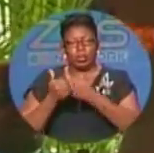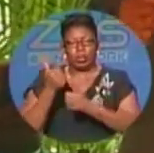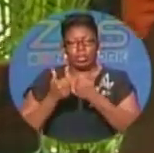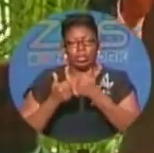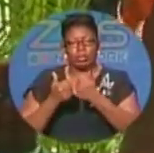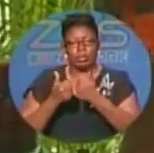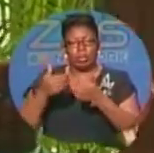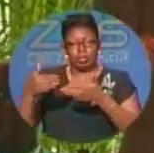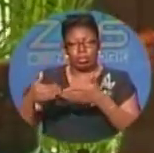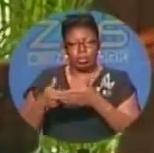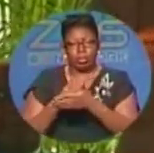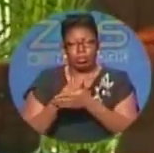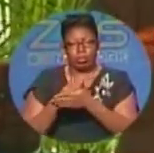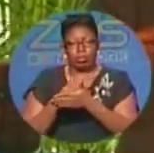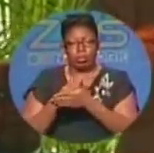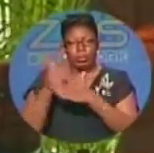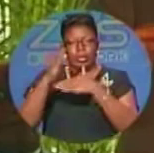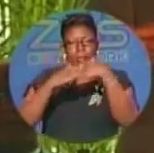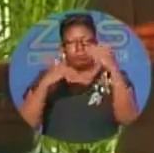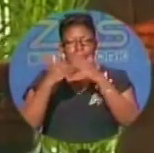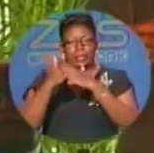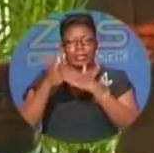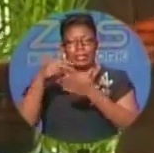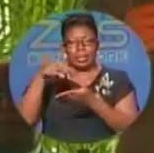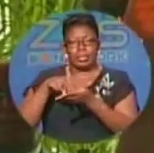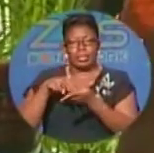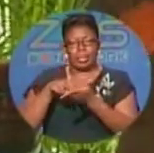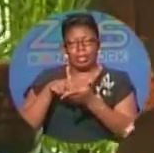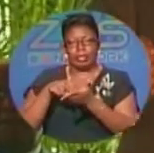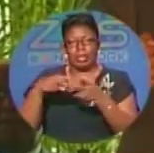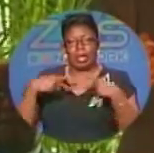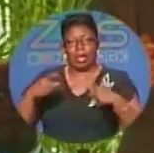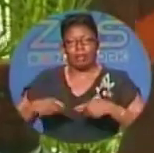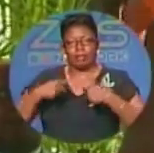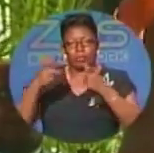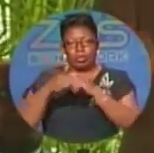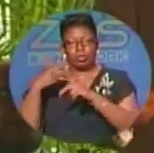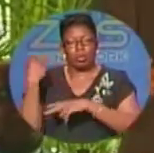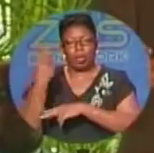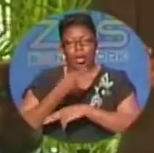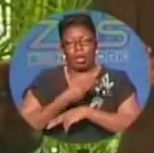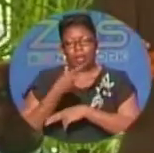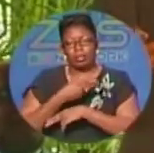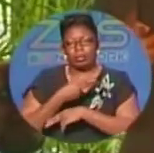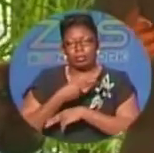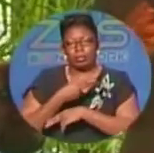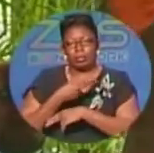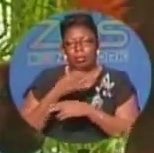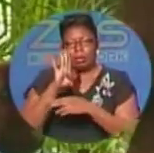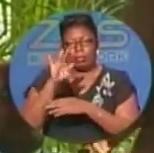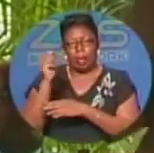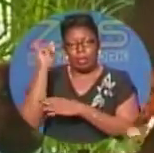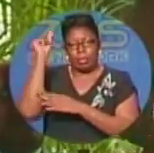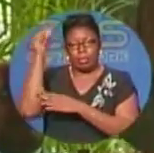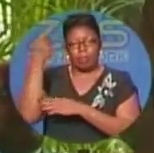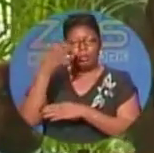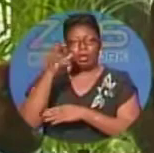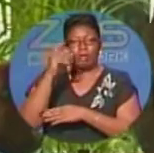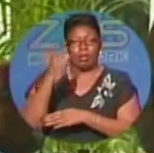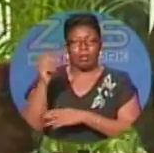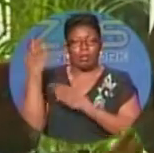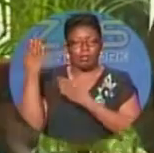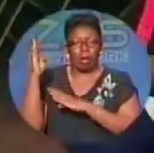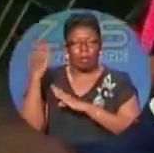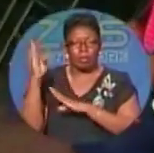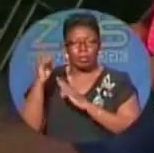new edifice stands has been given to us, or has been leased to us, by the government of the